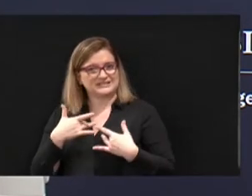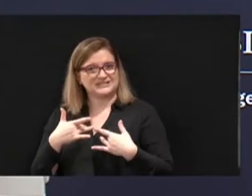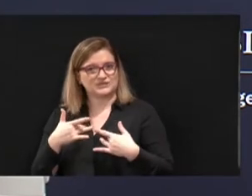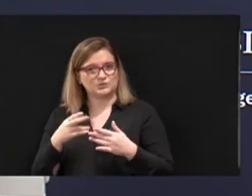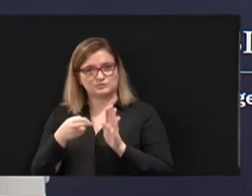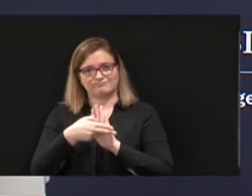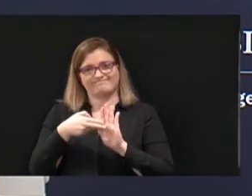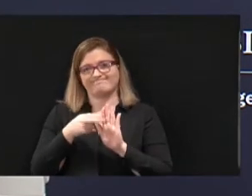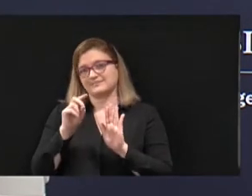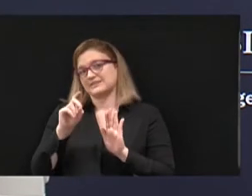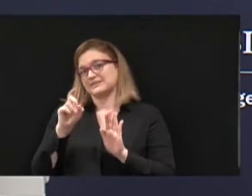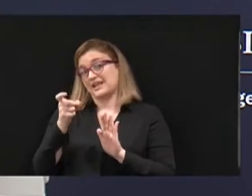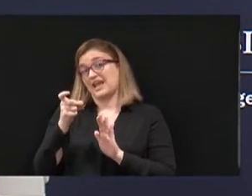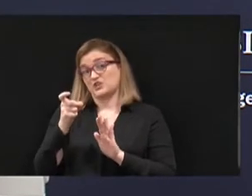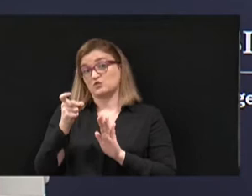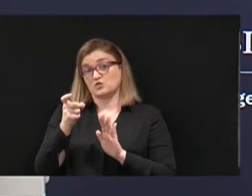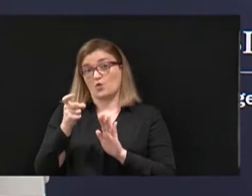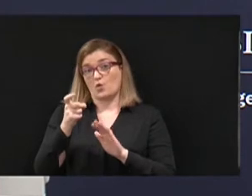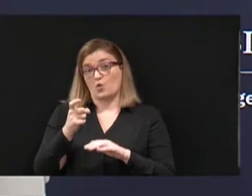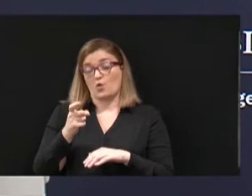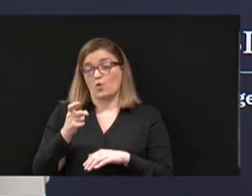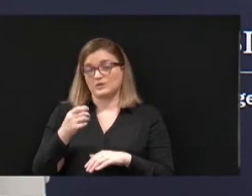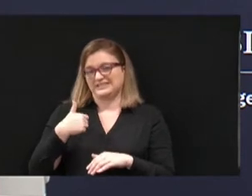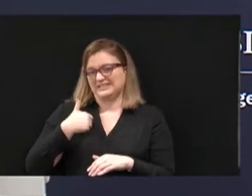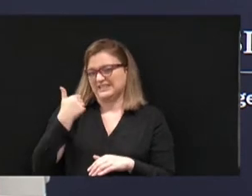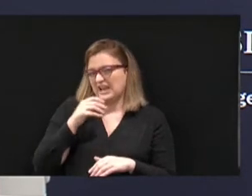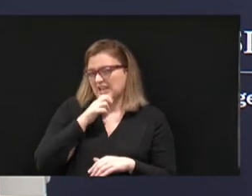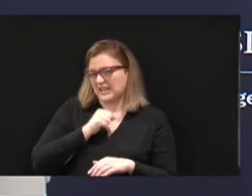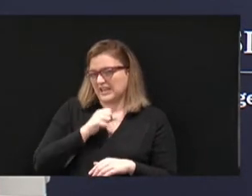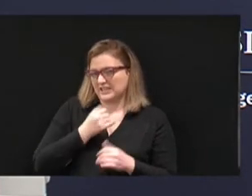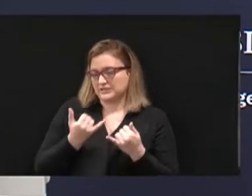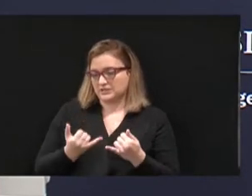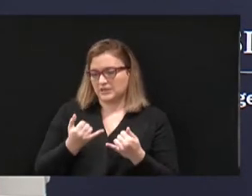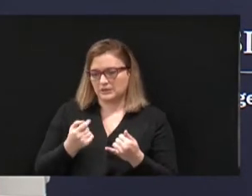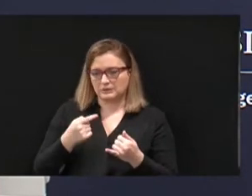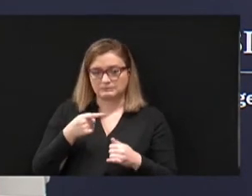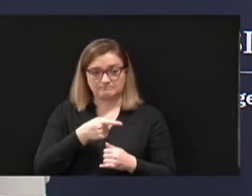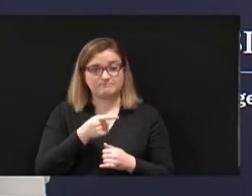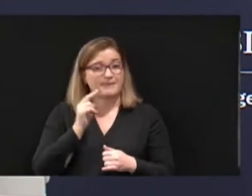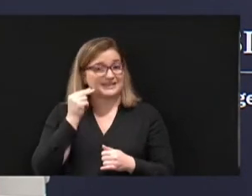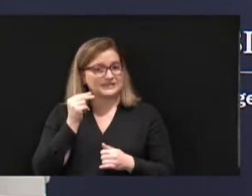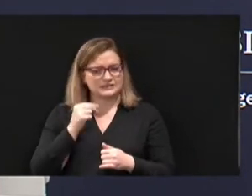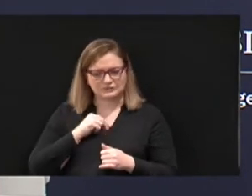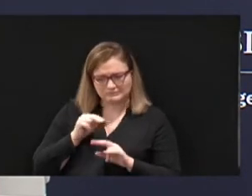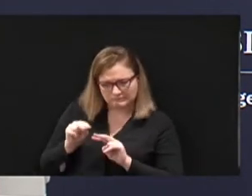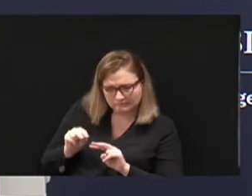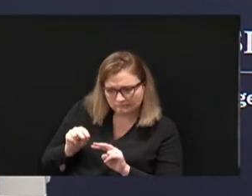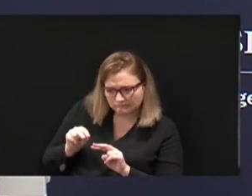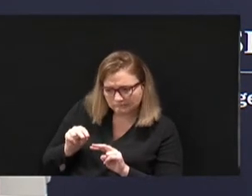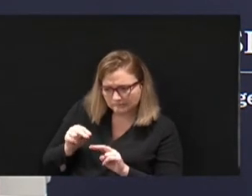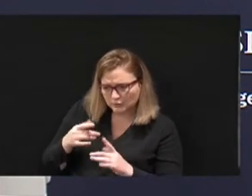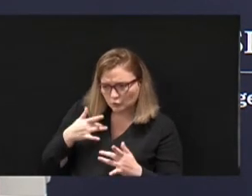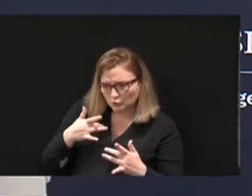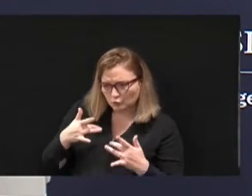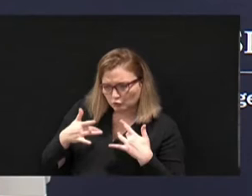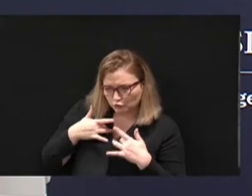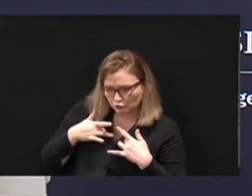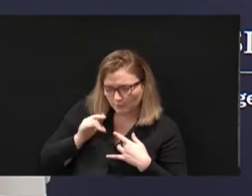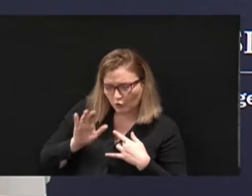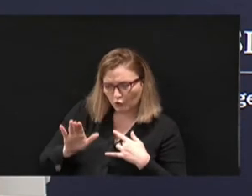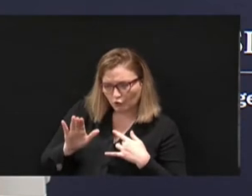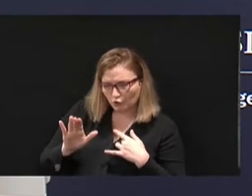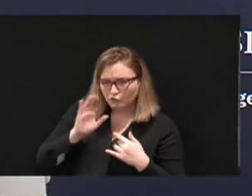little kids pretty early on, but she was worried about her daughter, and she had her tested before she went first